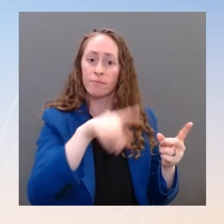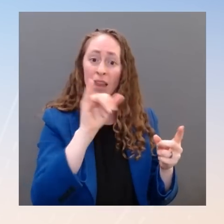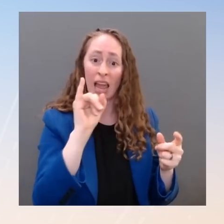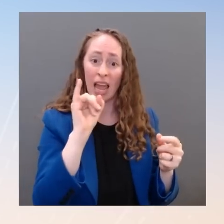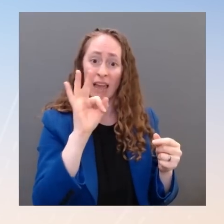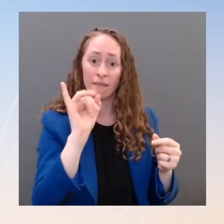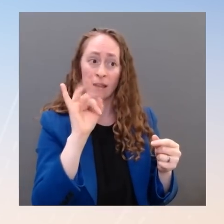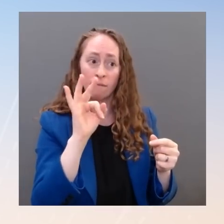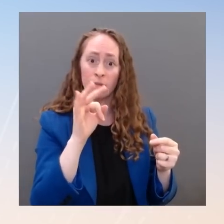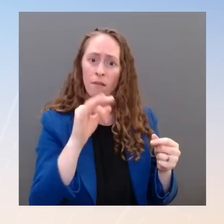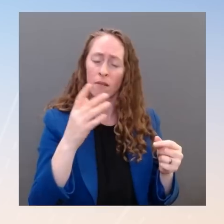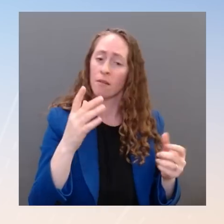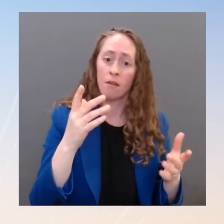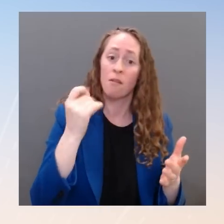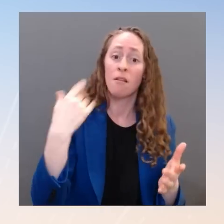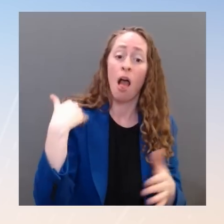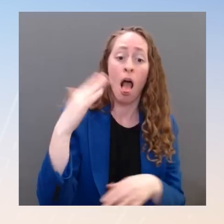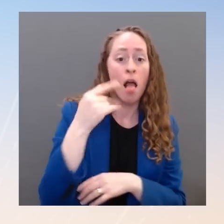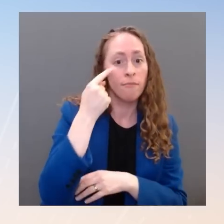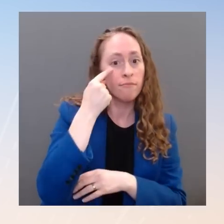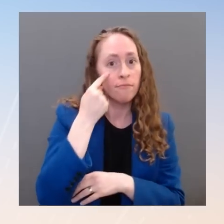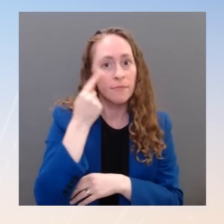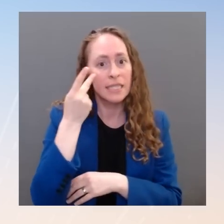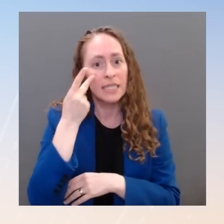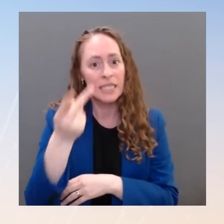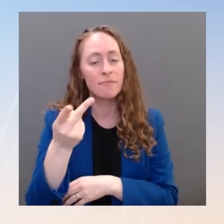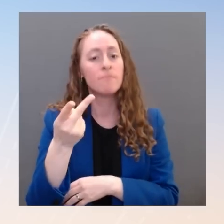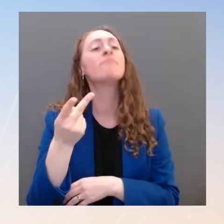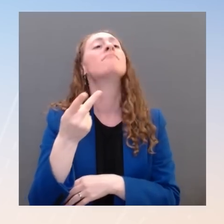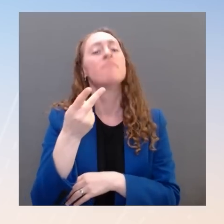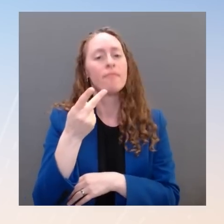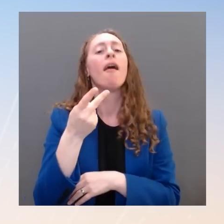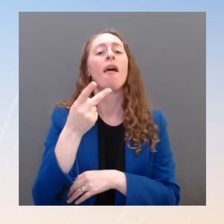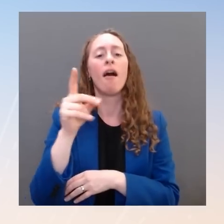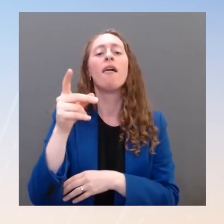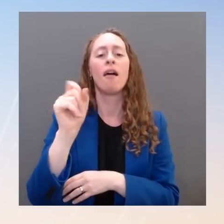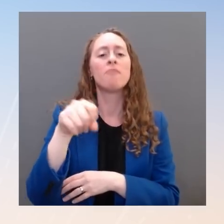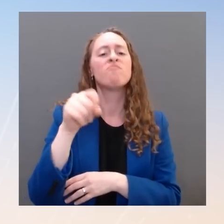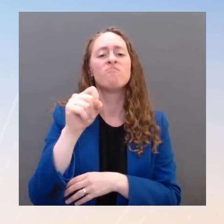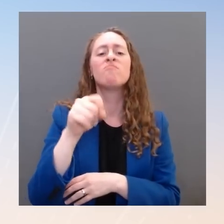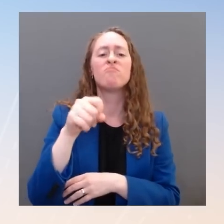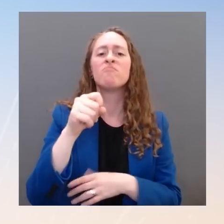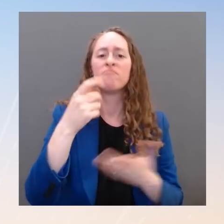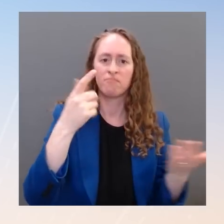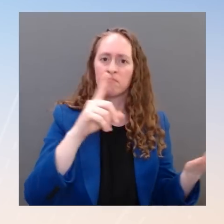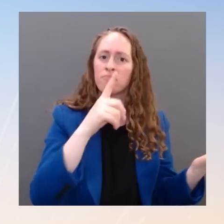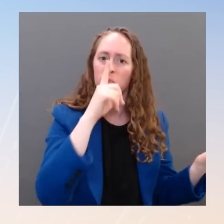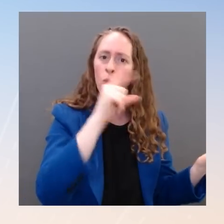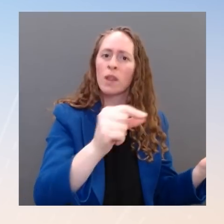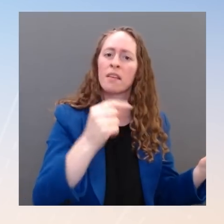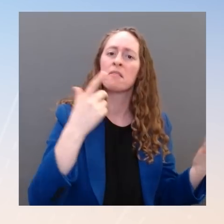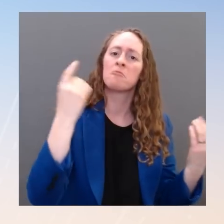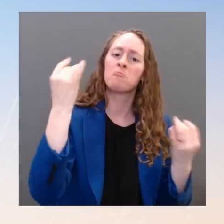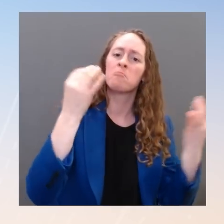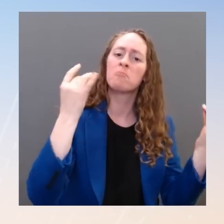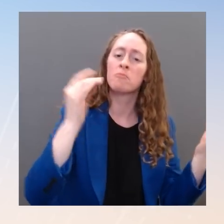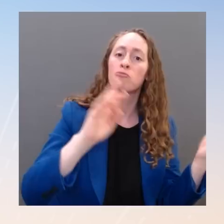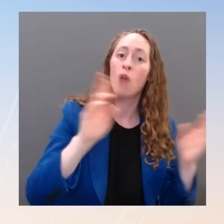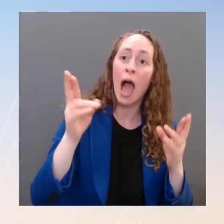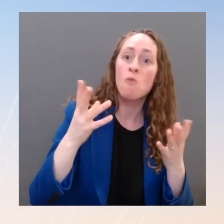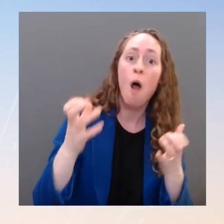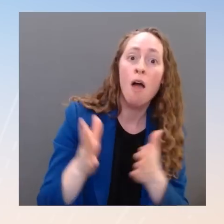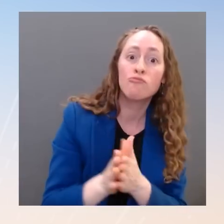evidence that President Putin or the Russians have taken steps, whether it is allowing for humanitarian convoys to move